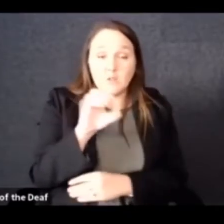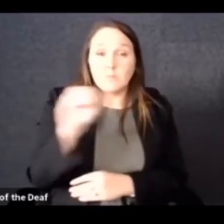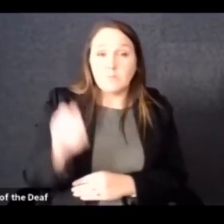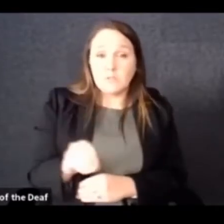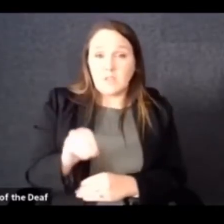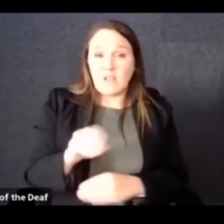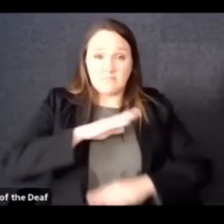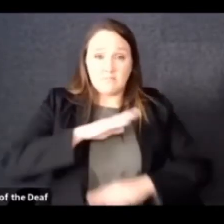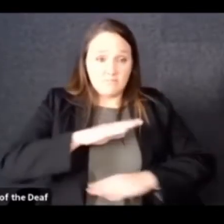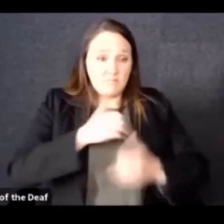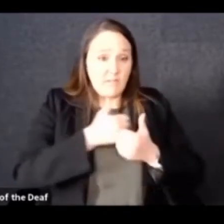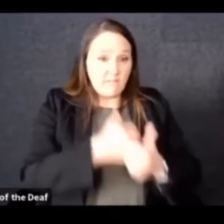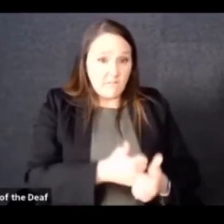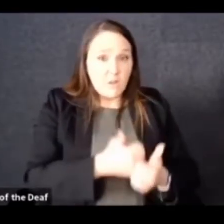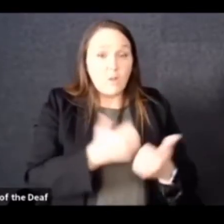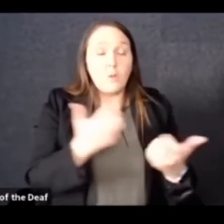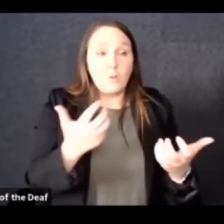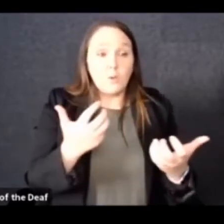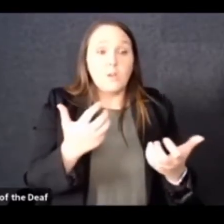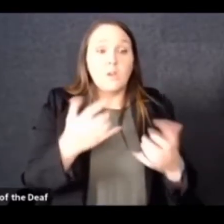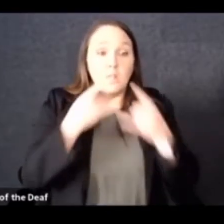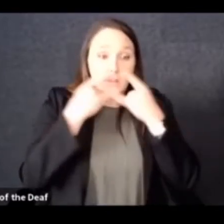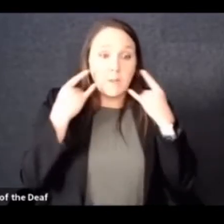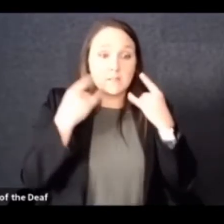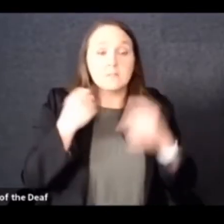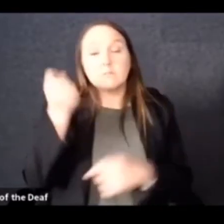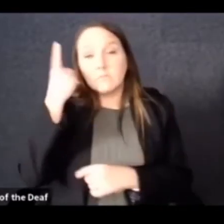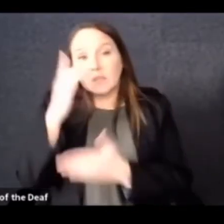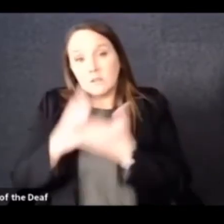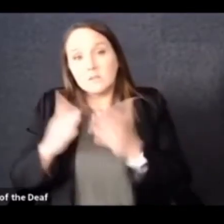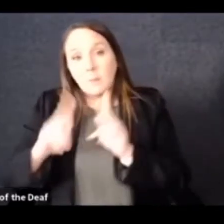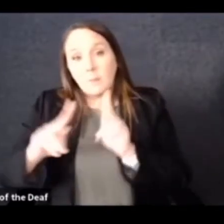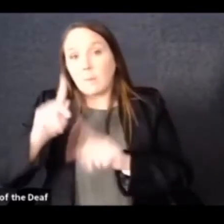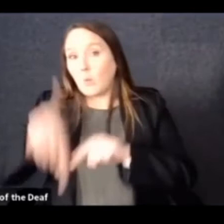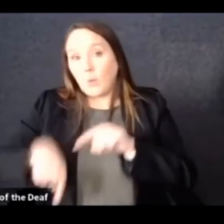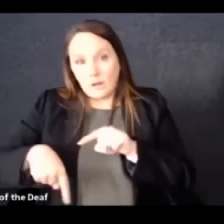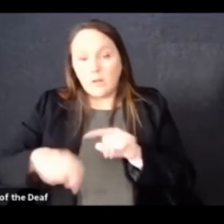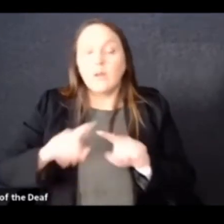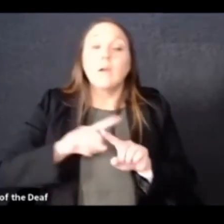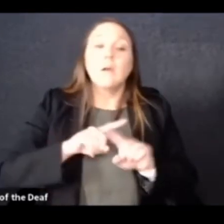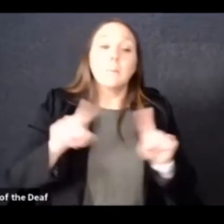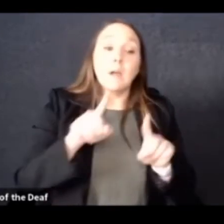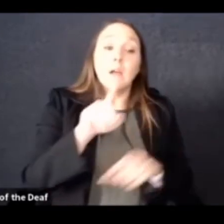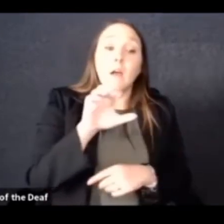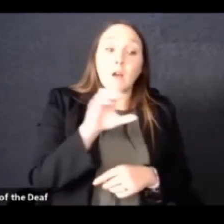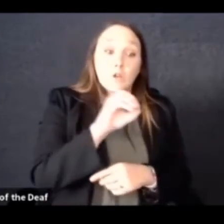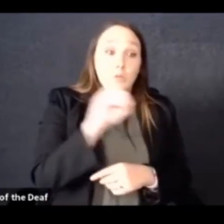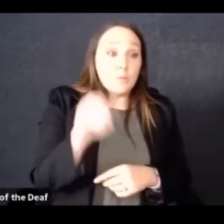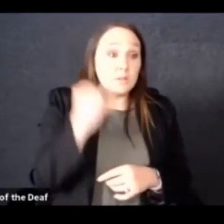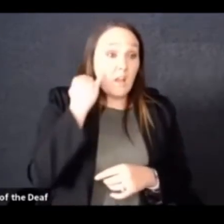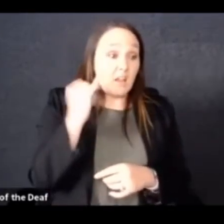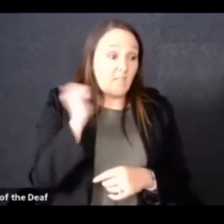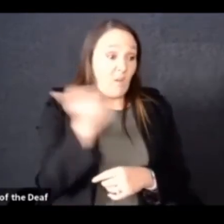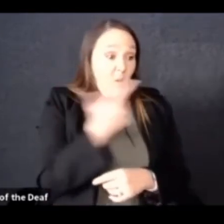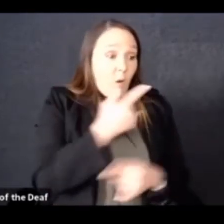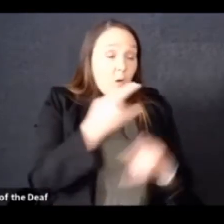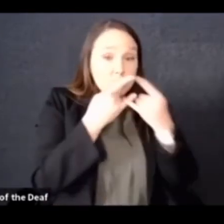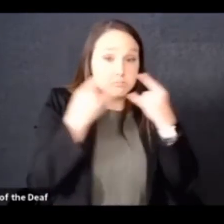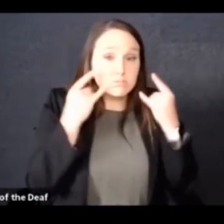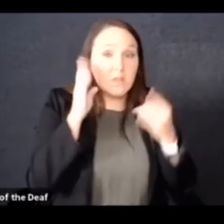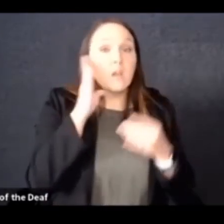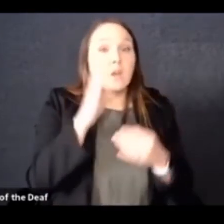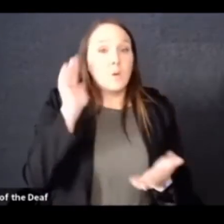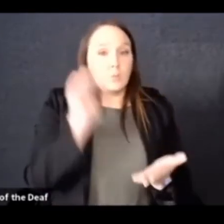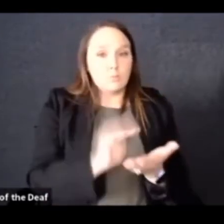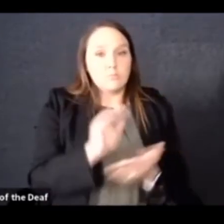or 100% of the people who can wear a mask, understandably, there are some people who can't wear a mask, then you really reduce your cases,